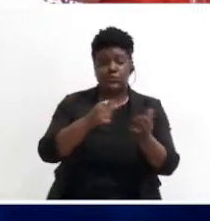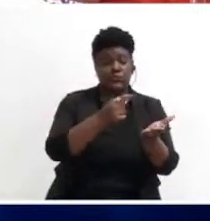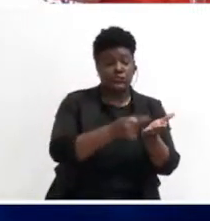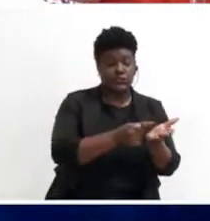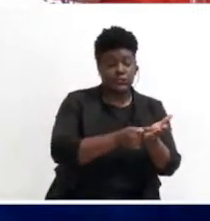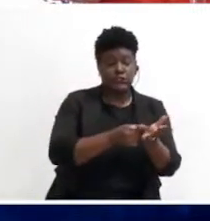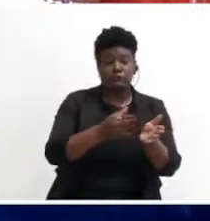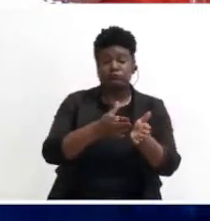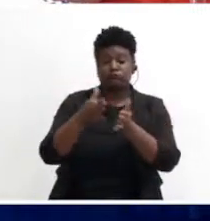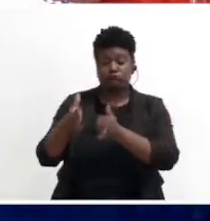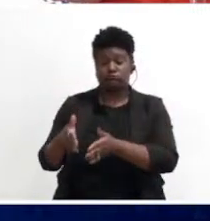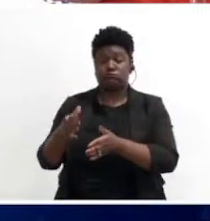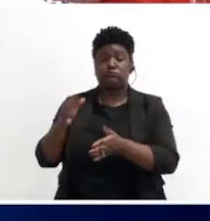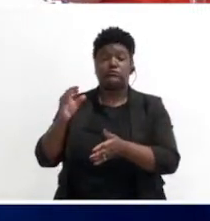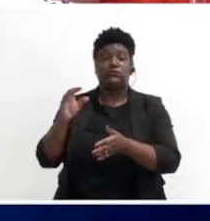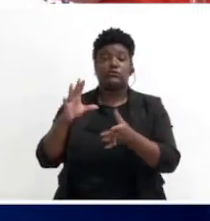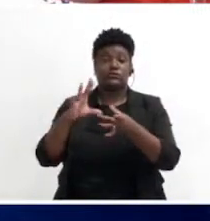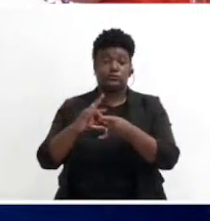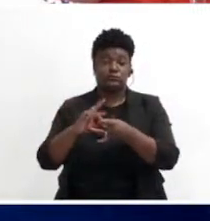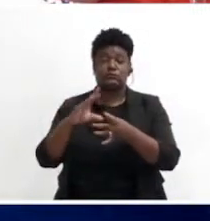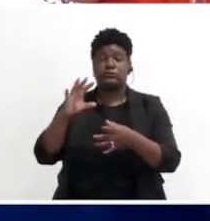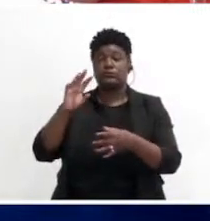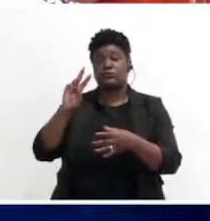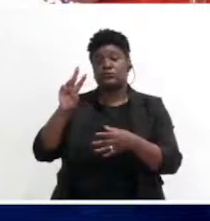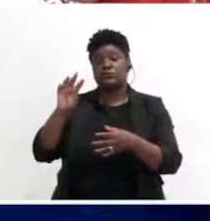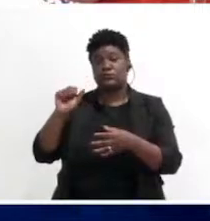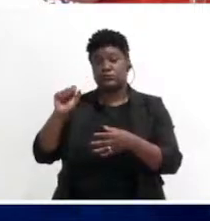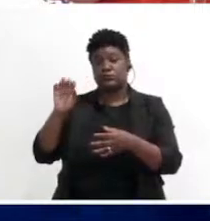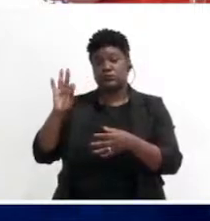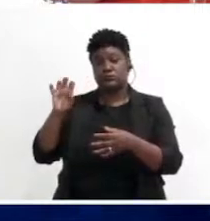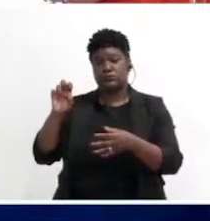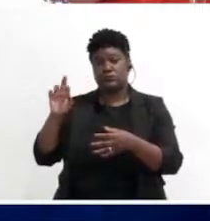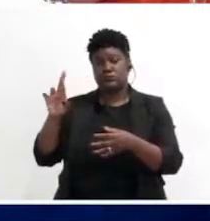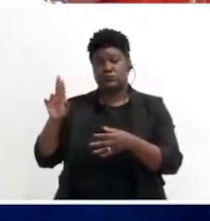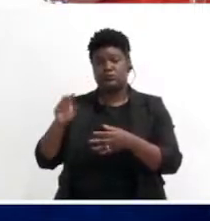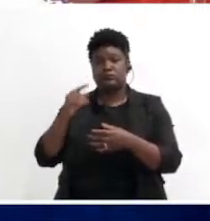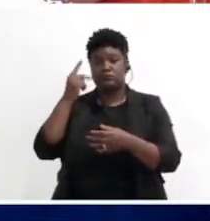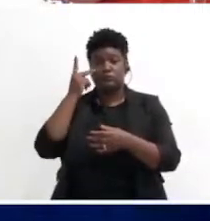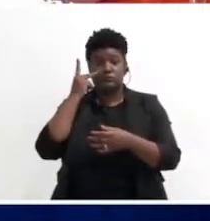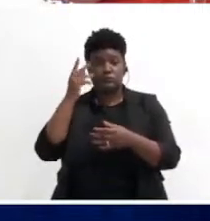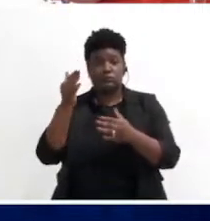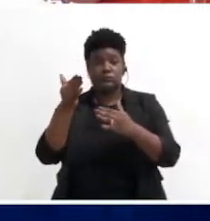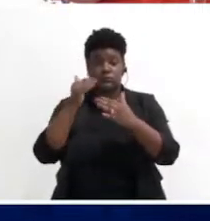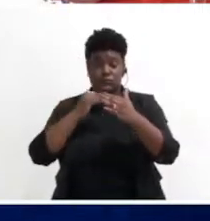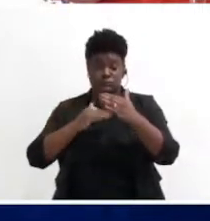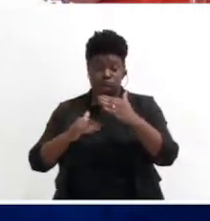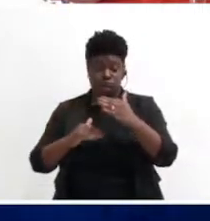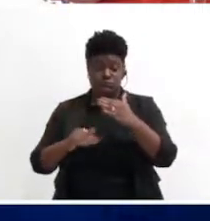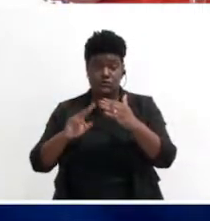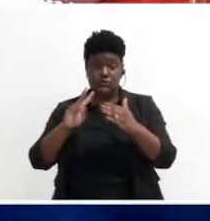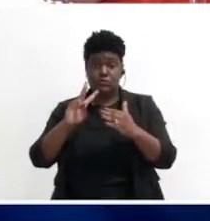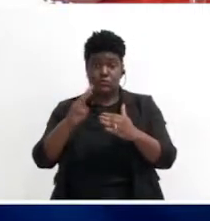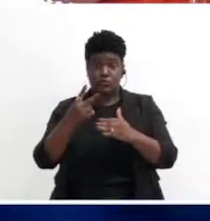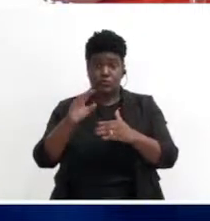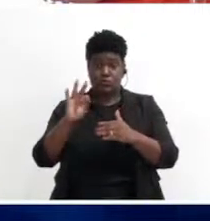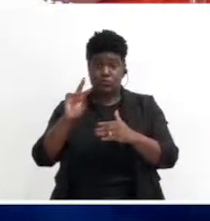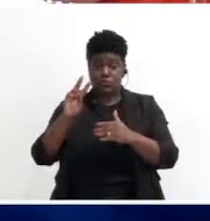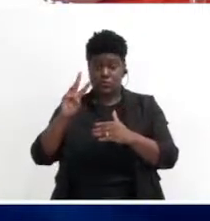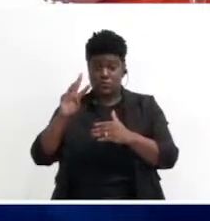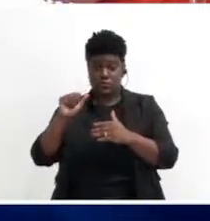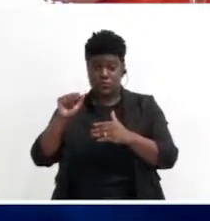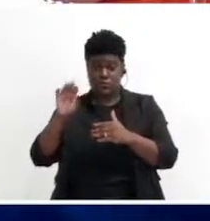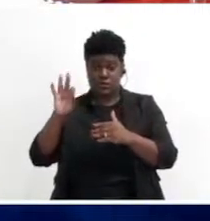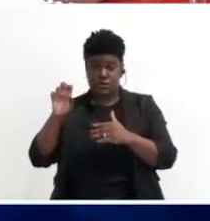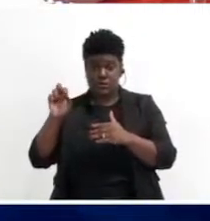And essentially what you're seeing at the bottom are two different wafers. And this works only with